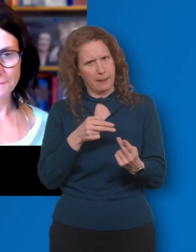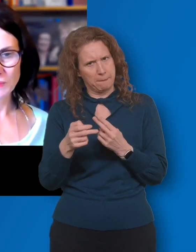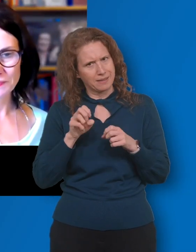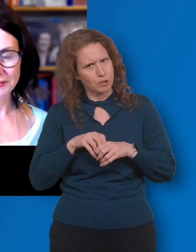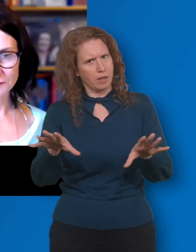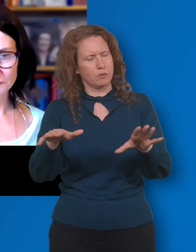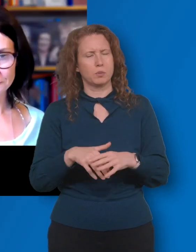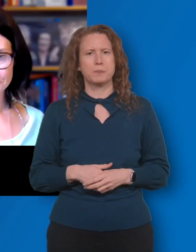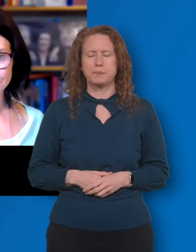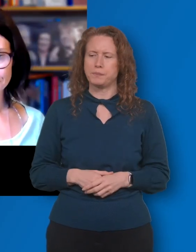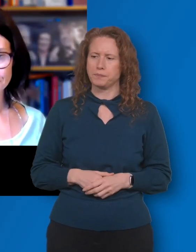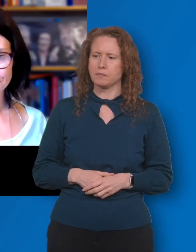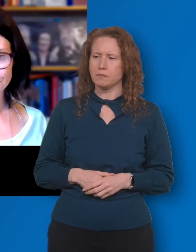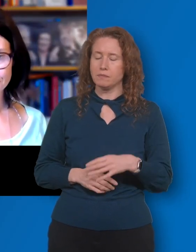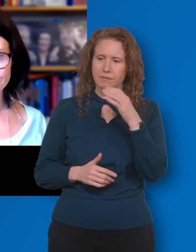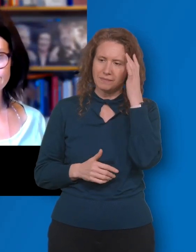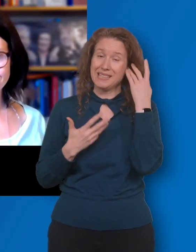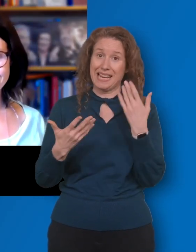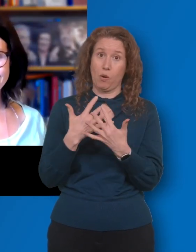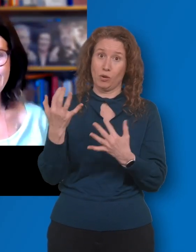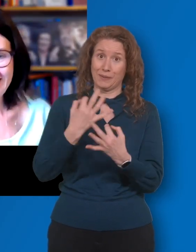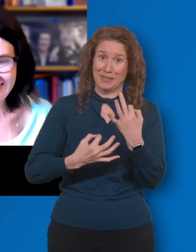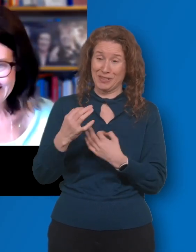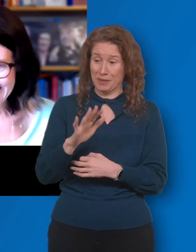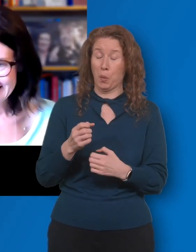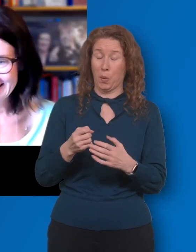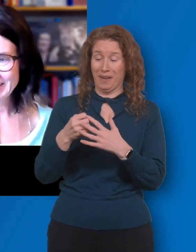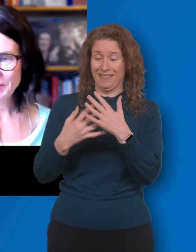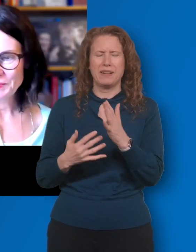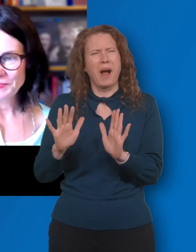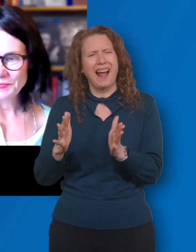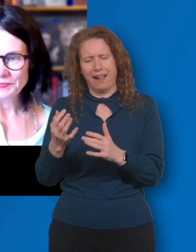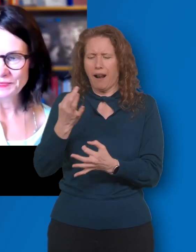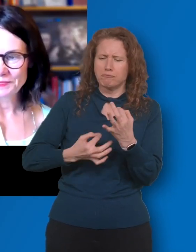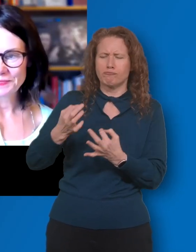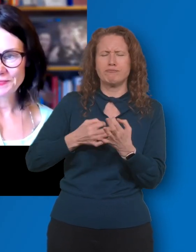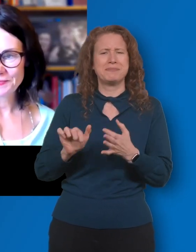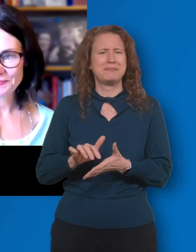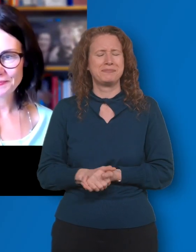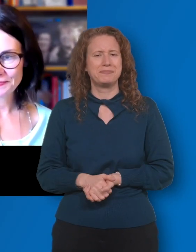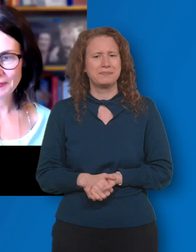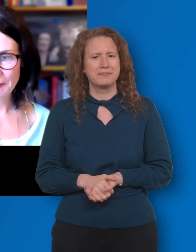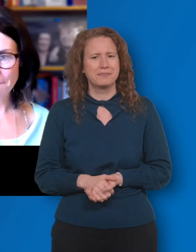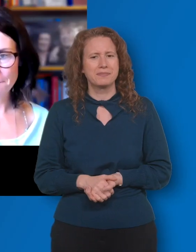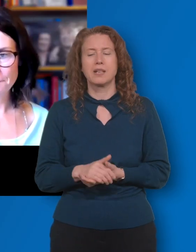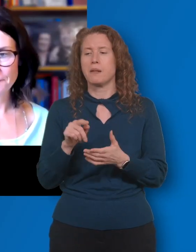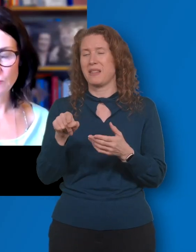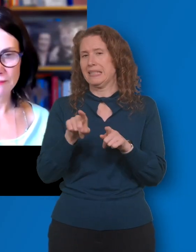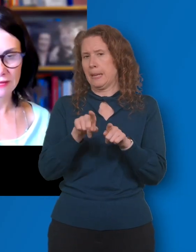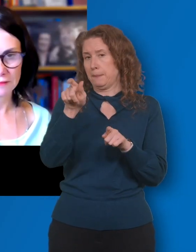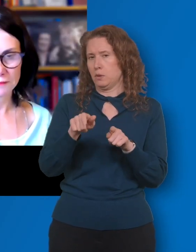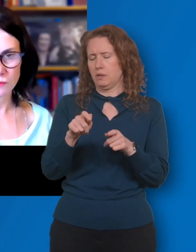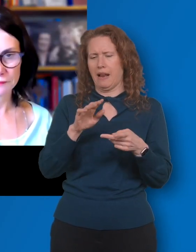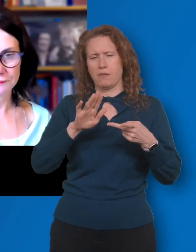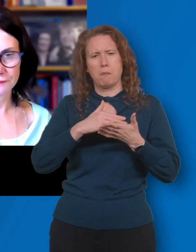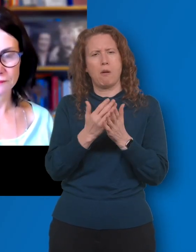Okay. Questions are coming in now. I won't say thick and fast, but they're certainly picking up a little bit more. Part two of the question,